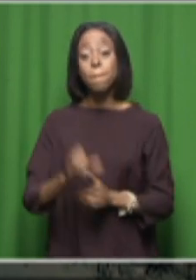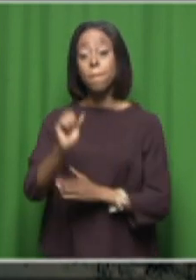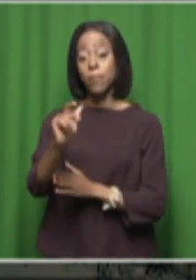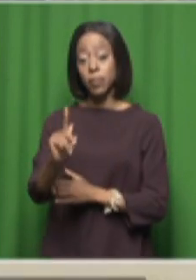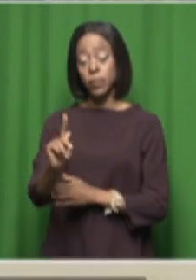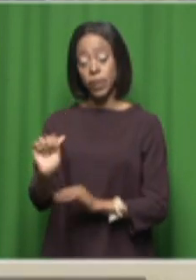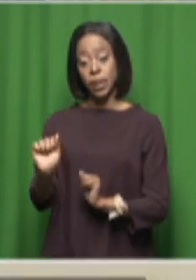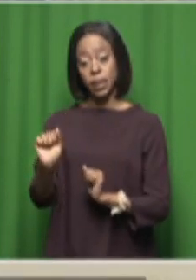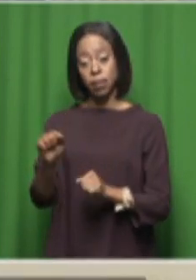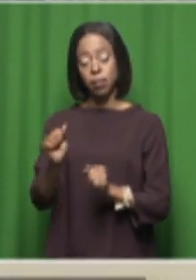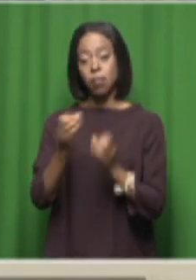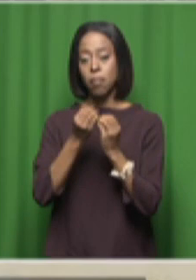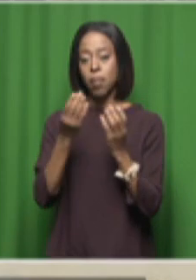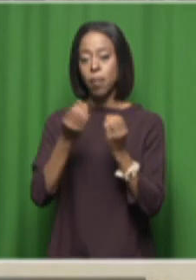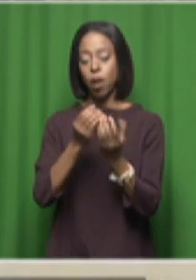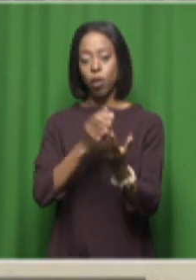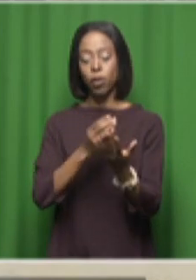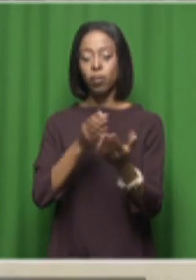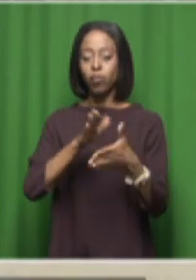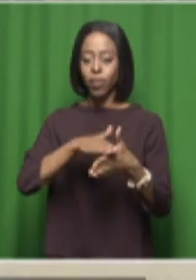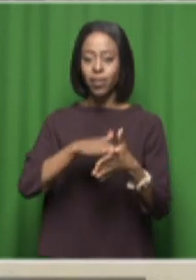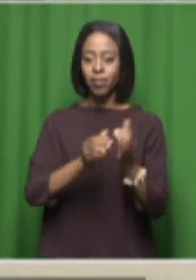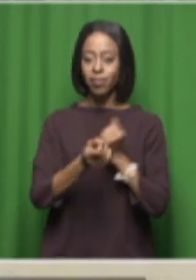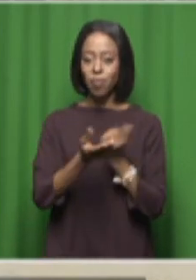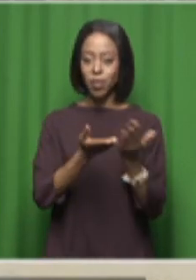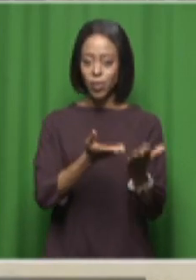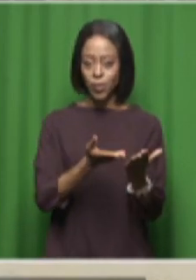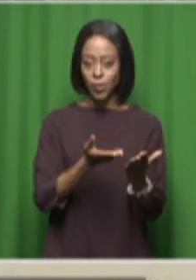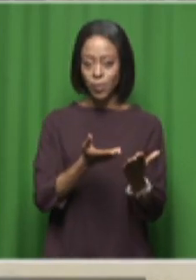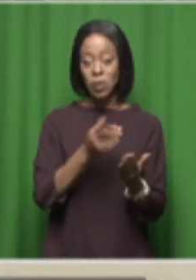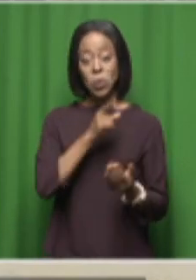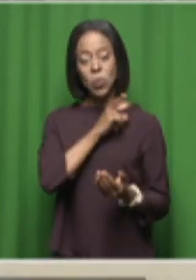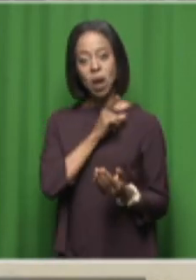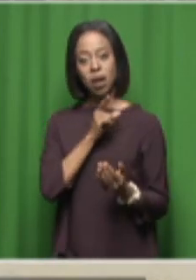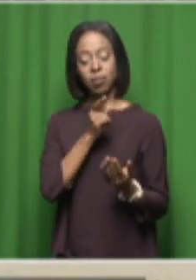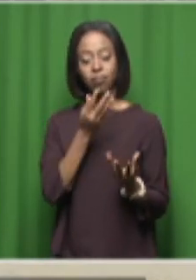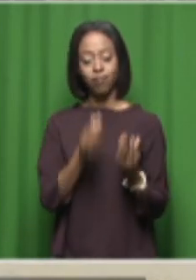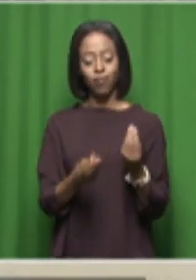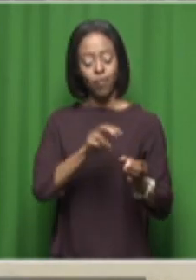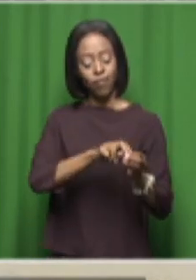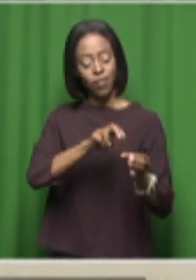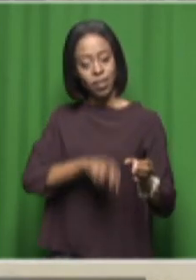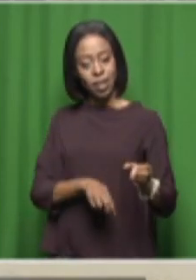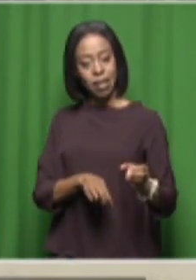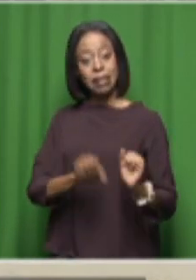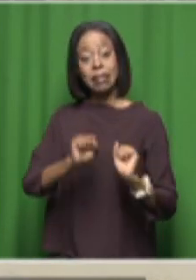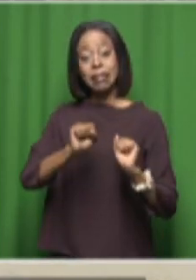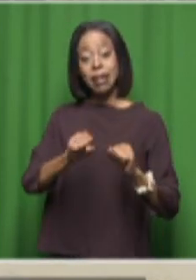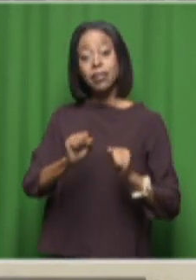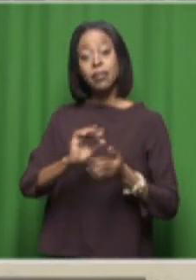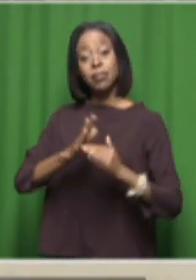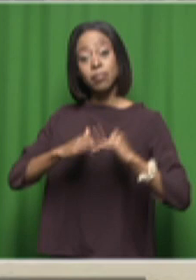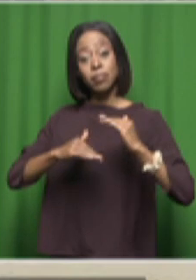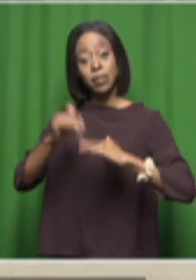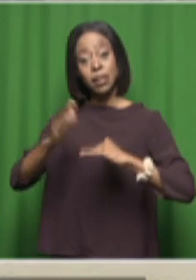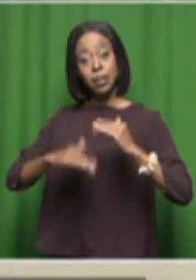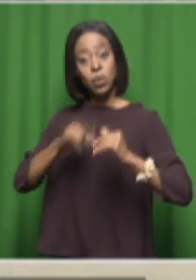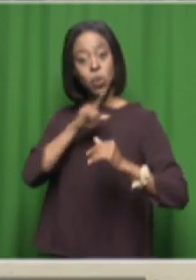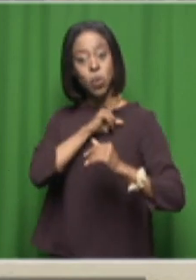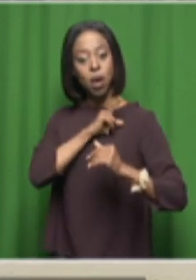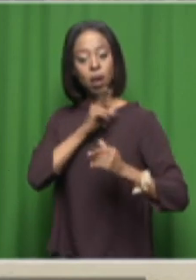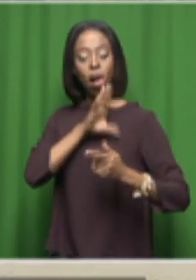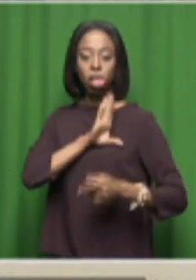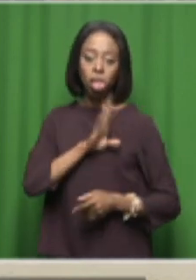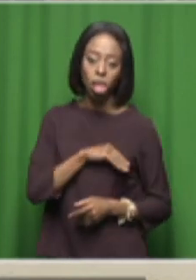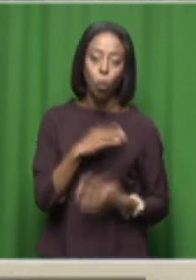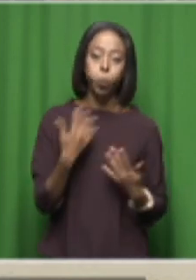Sakina, there's many causes with why children drop out. It starts, of course, we spoke about infrastructure because it's very